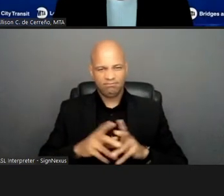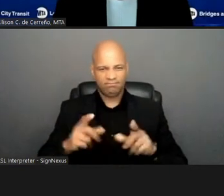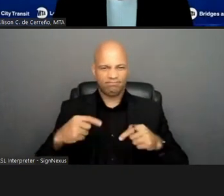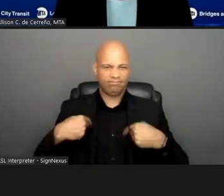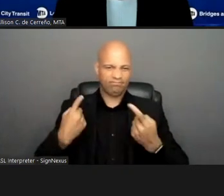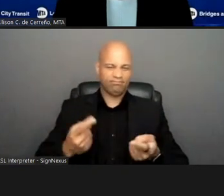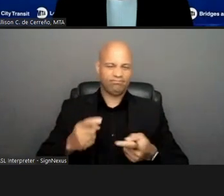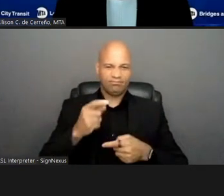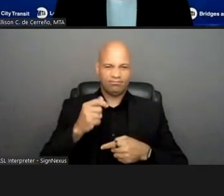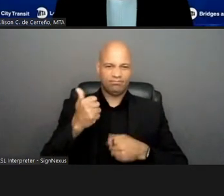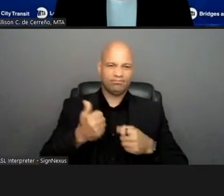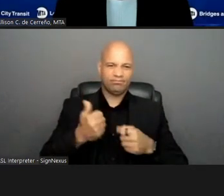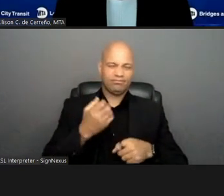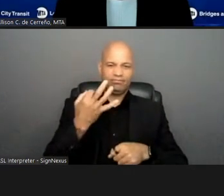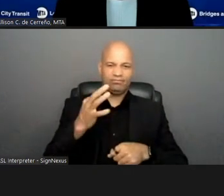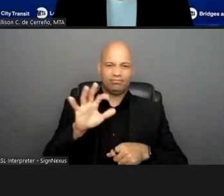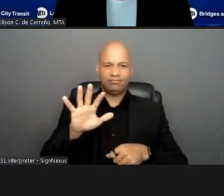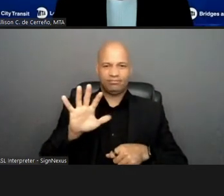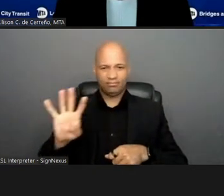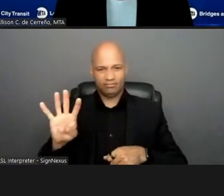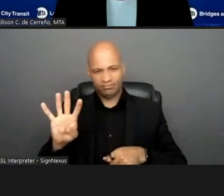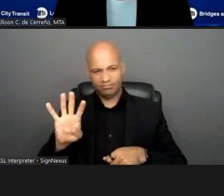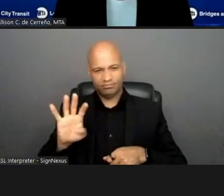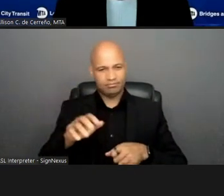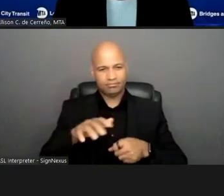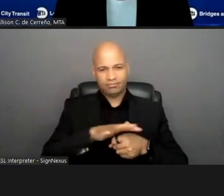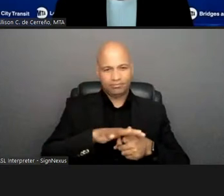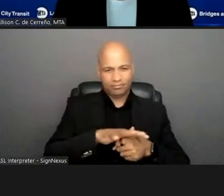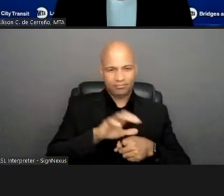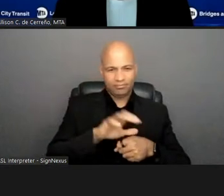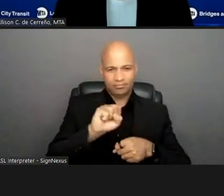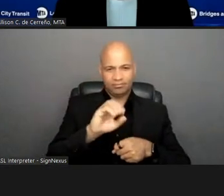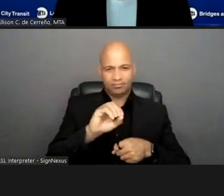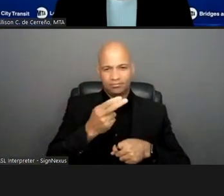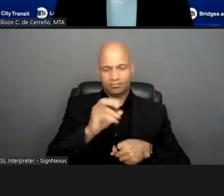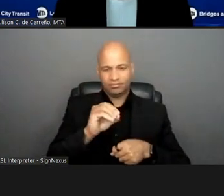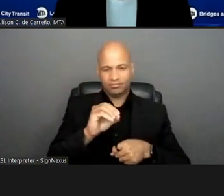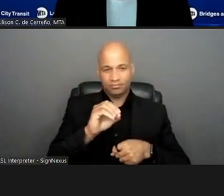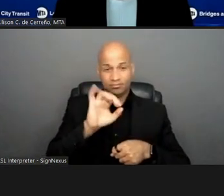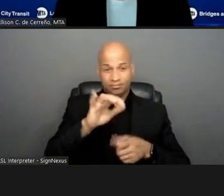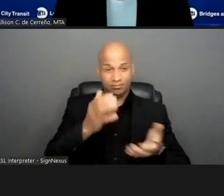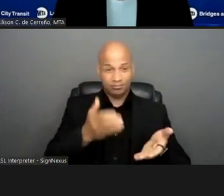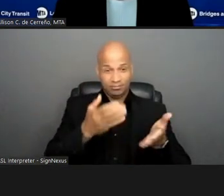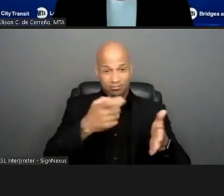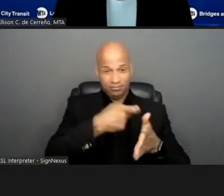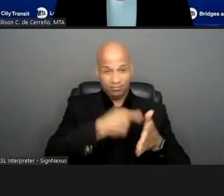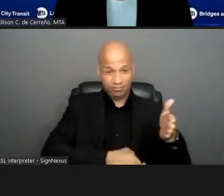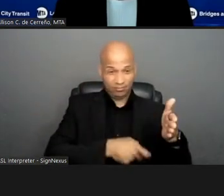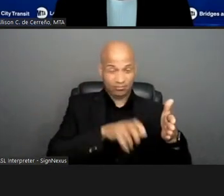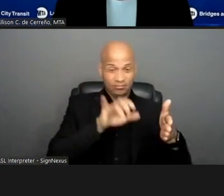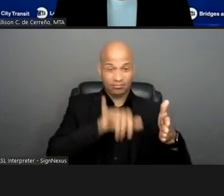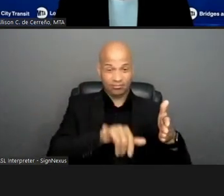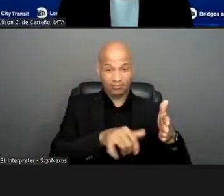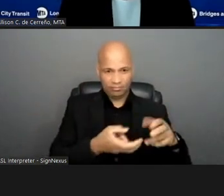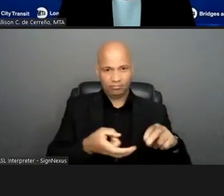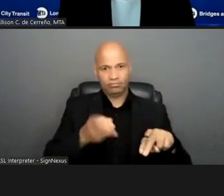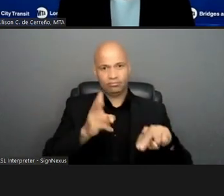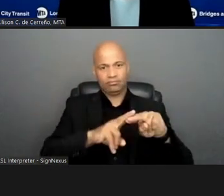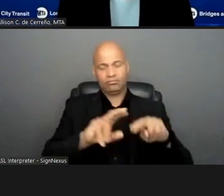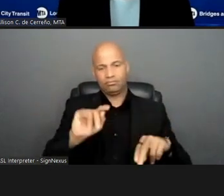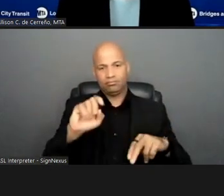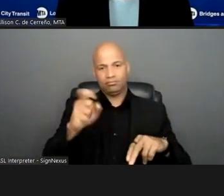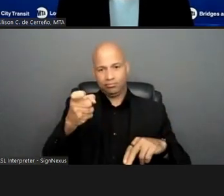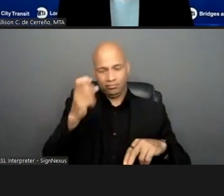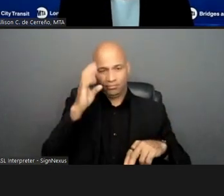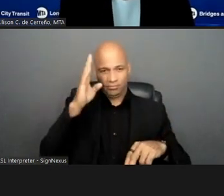1954. New Yorkers must understand that the congestion pricing proposal presents a major tax increase that will